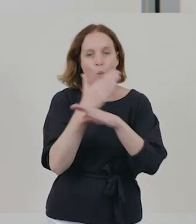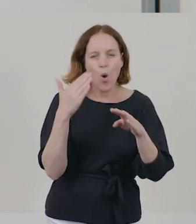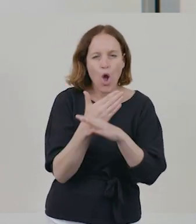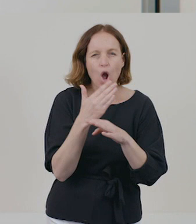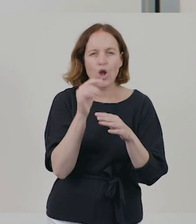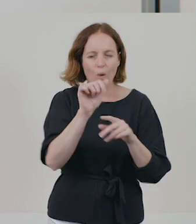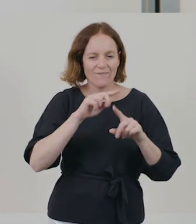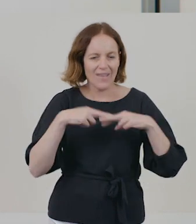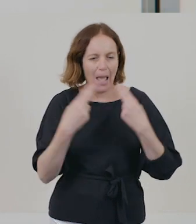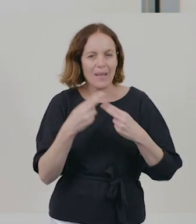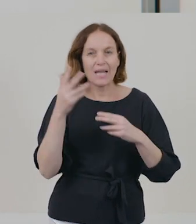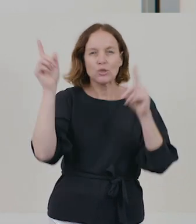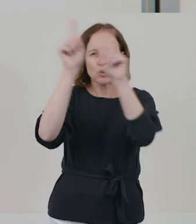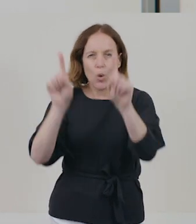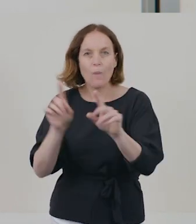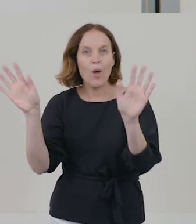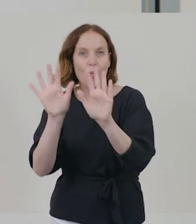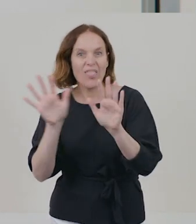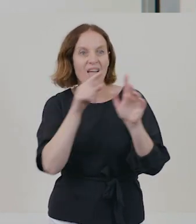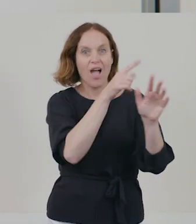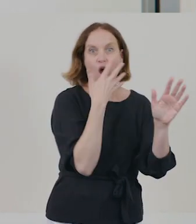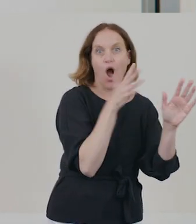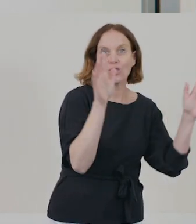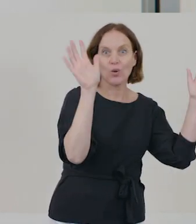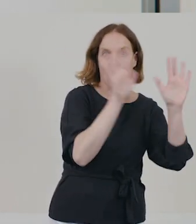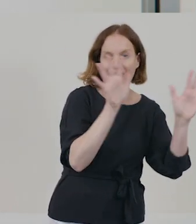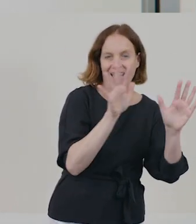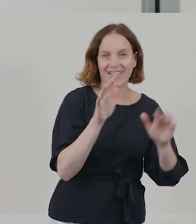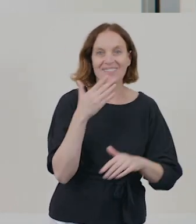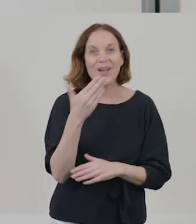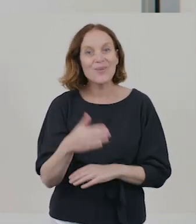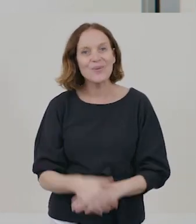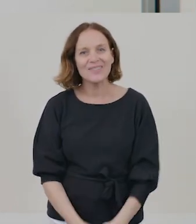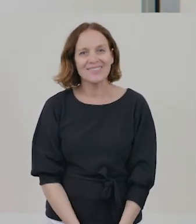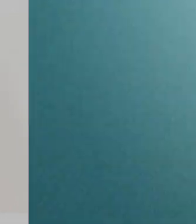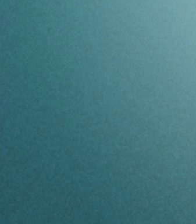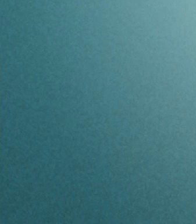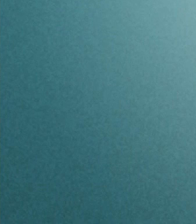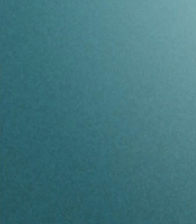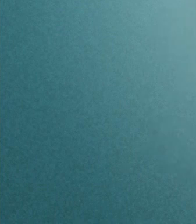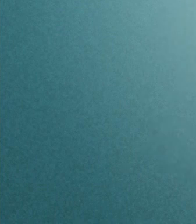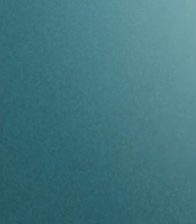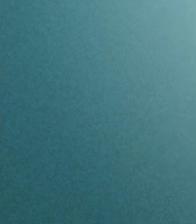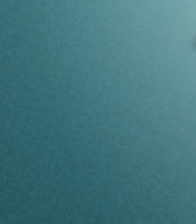their work in stormy weather and hot weather. Thanks for watching. See you next time.